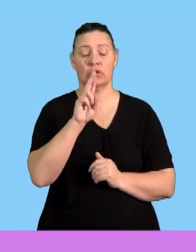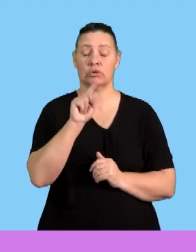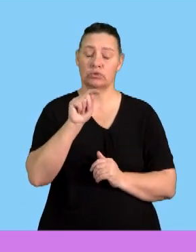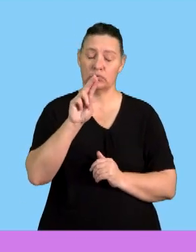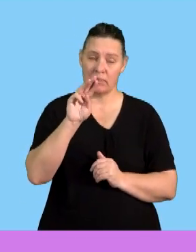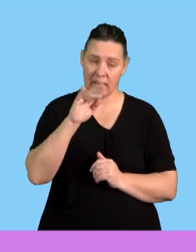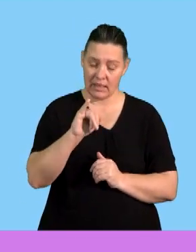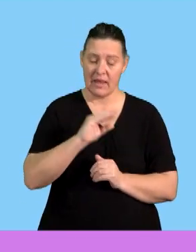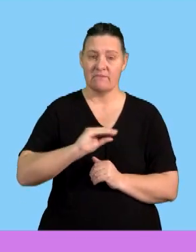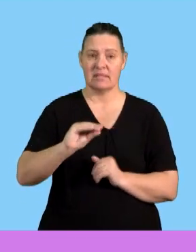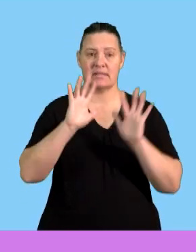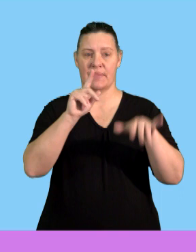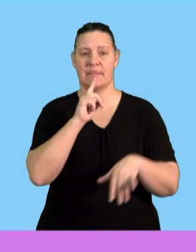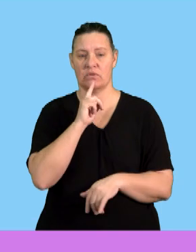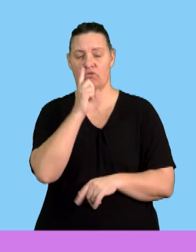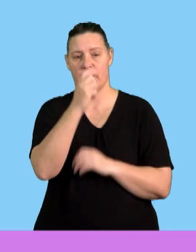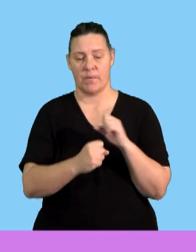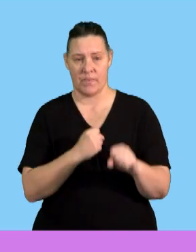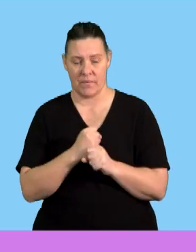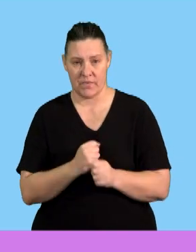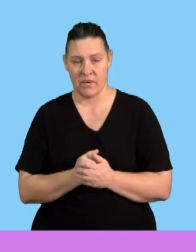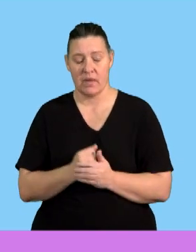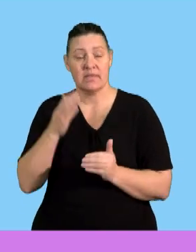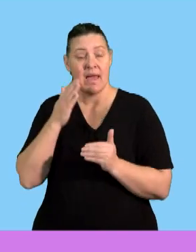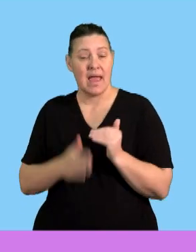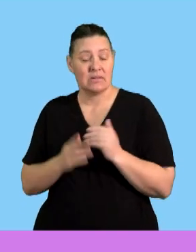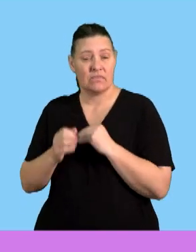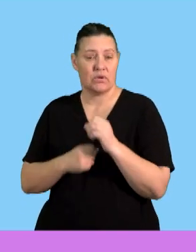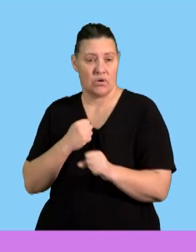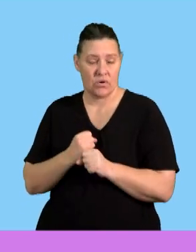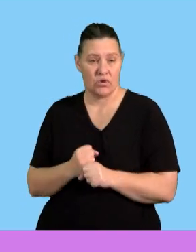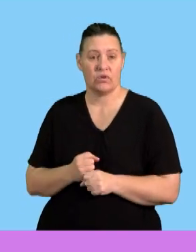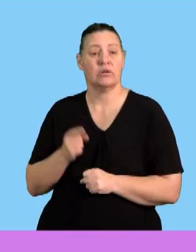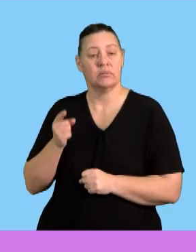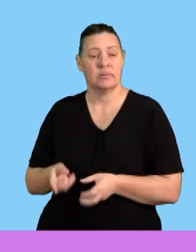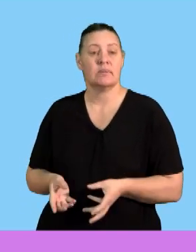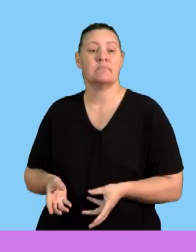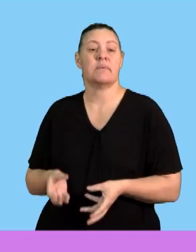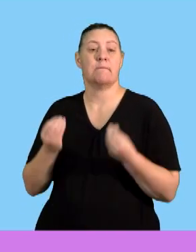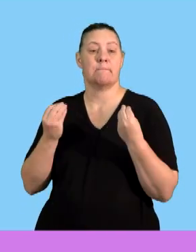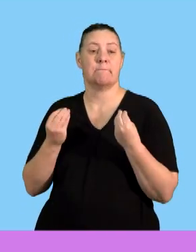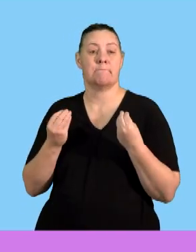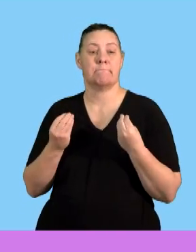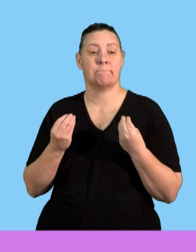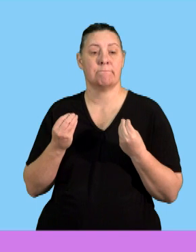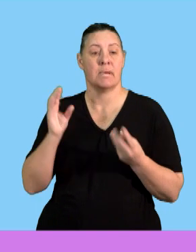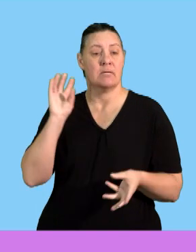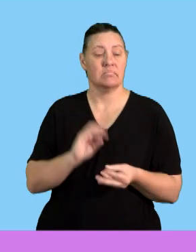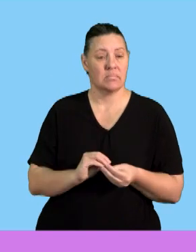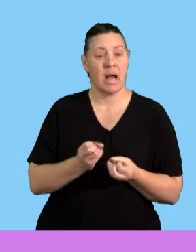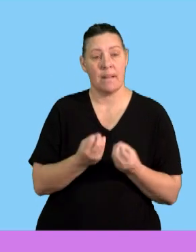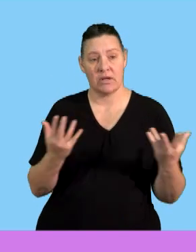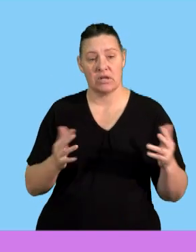invest 10,000 Rand for a year. At the end of the year, he received a